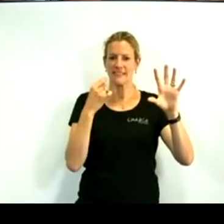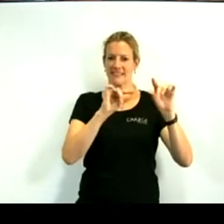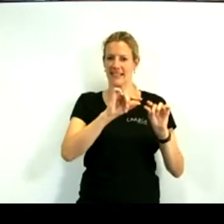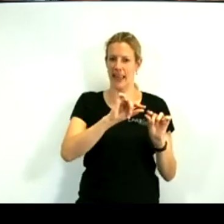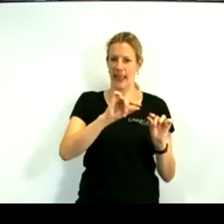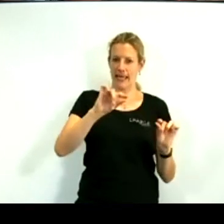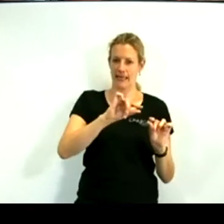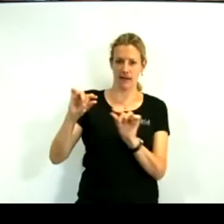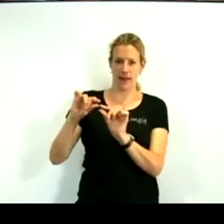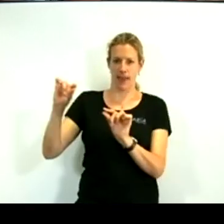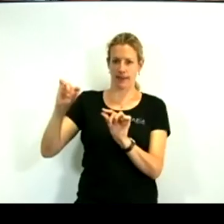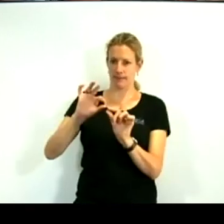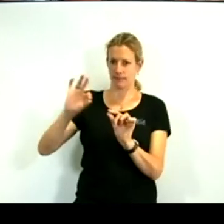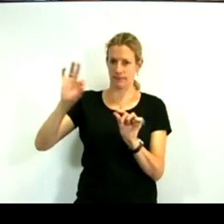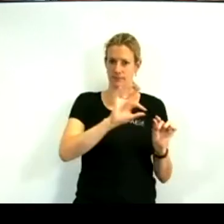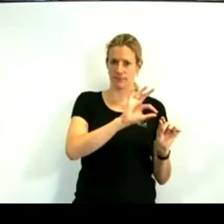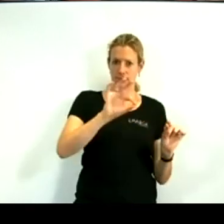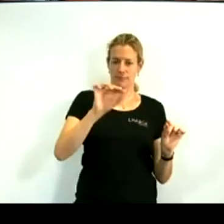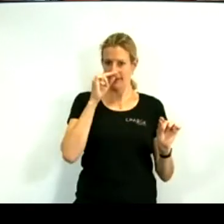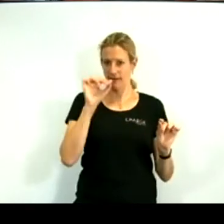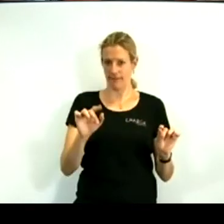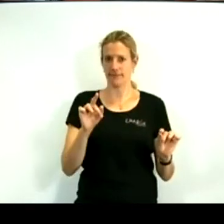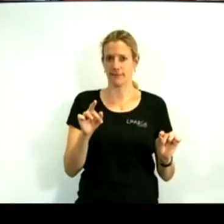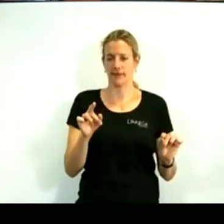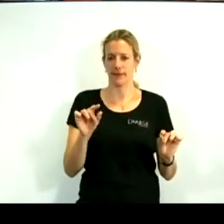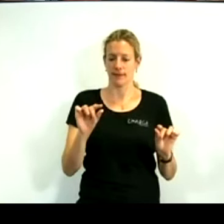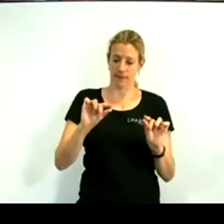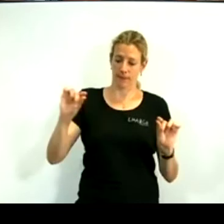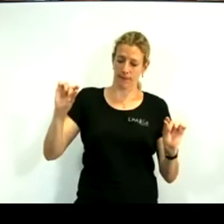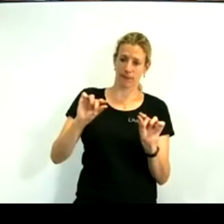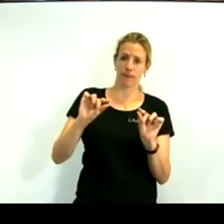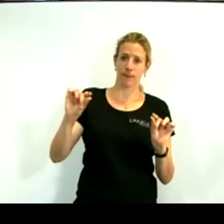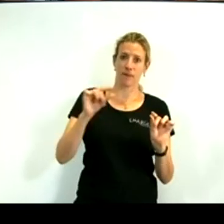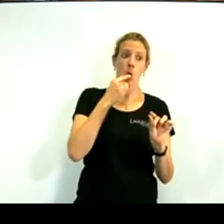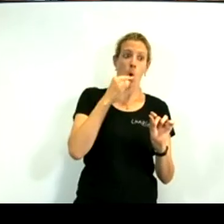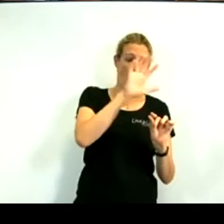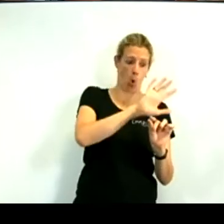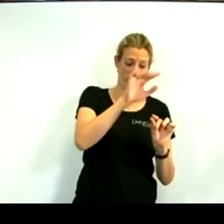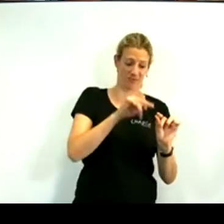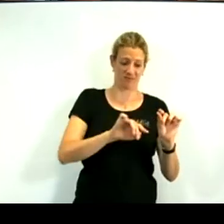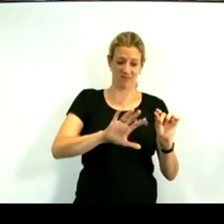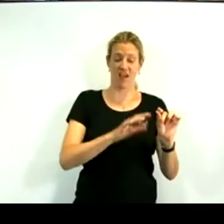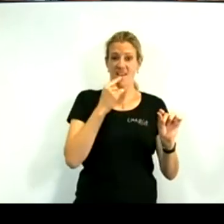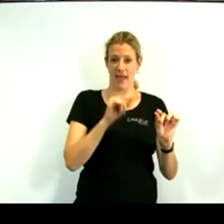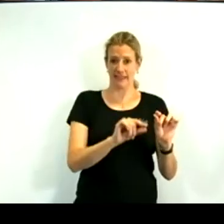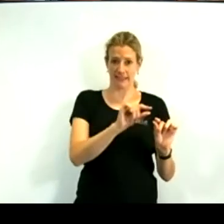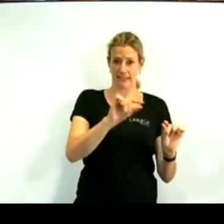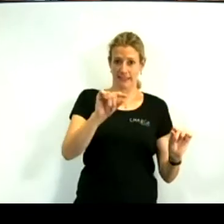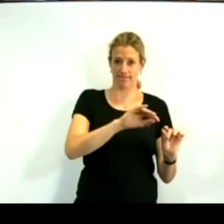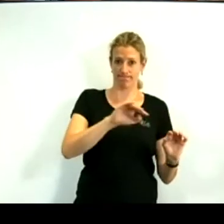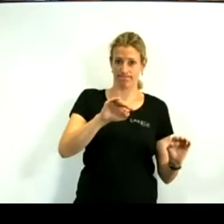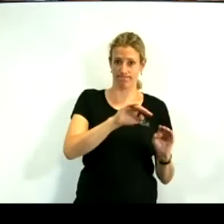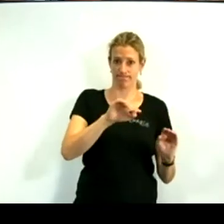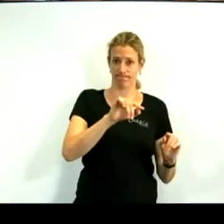That line where the red meets the white, the retina itself is